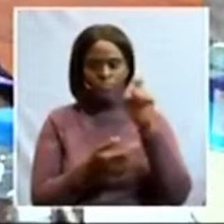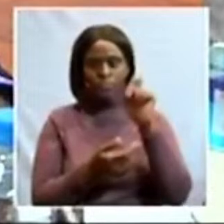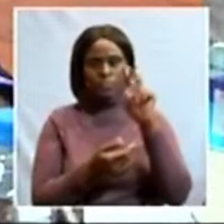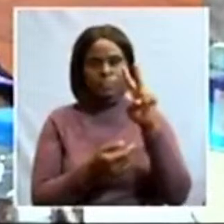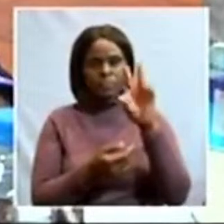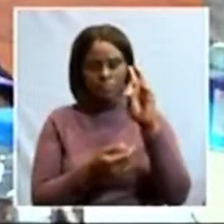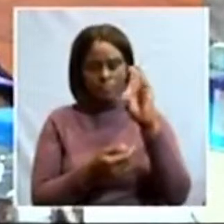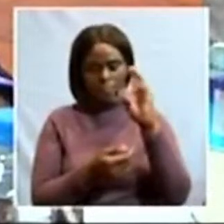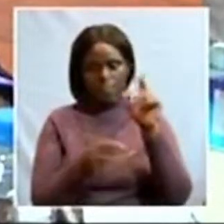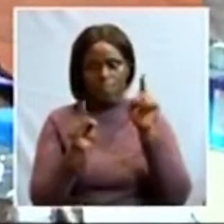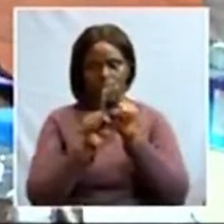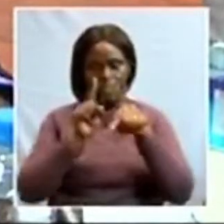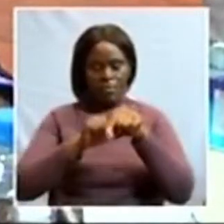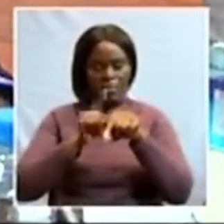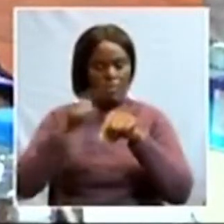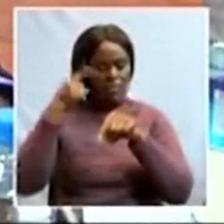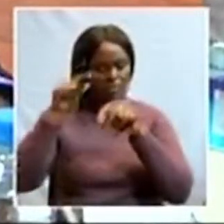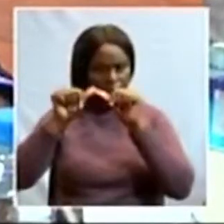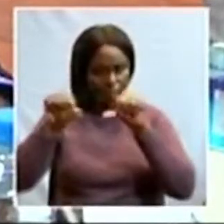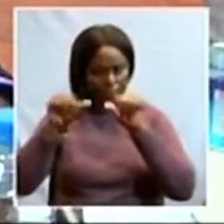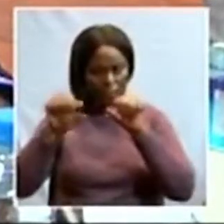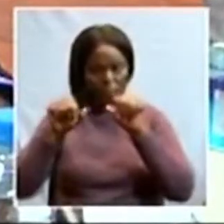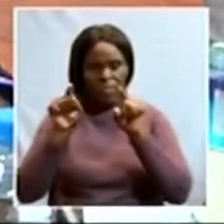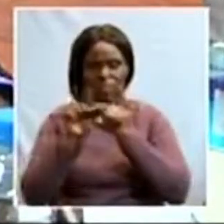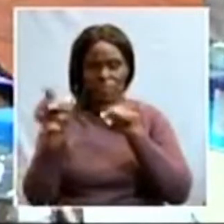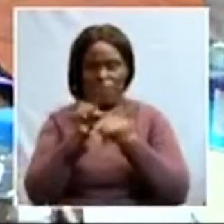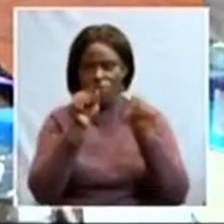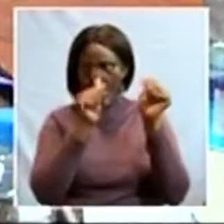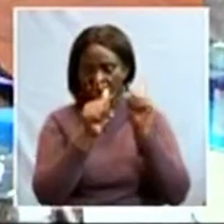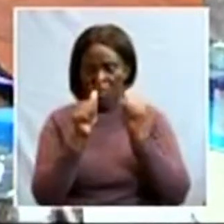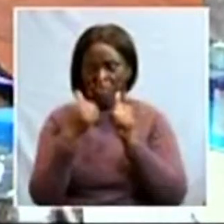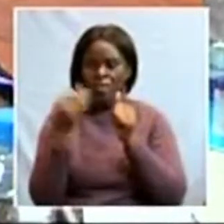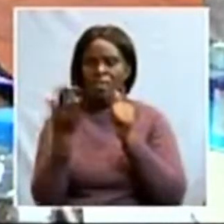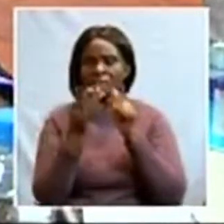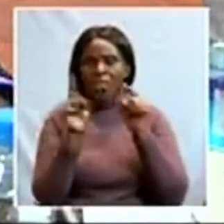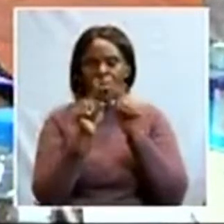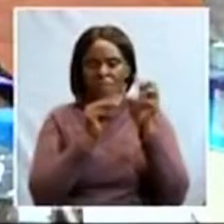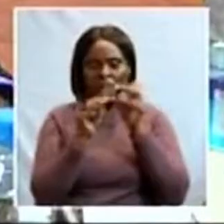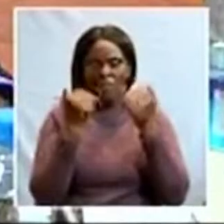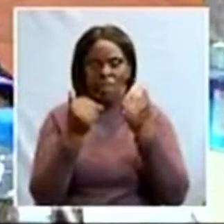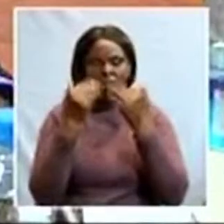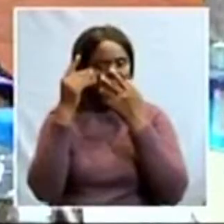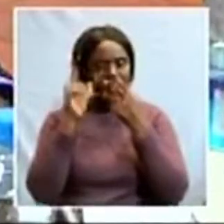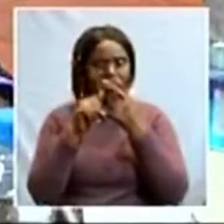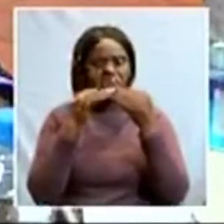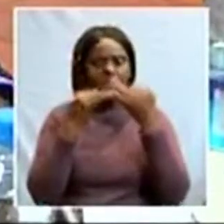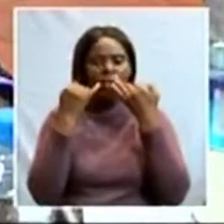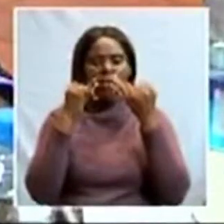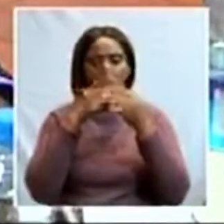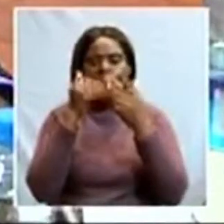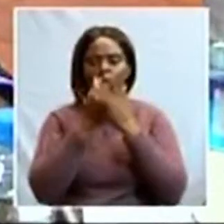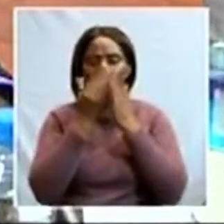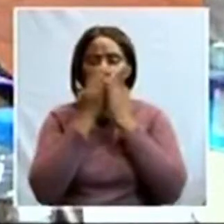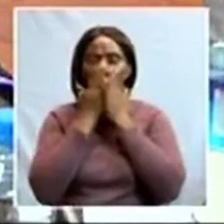47,127 at the time of audit. Action taken. Management wishes to state that all